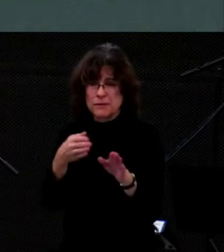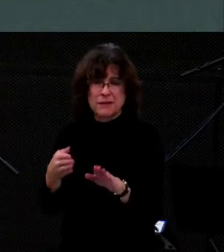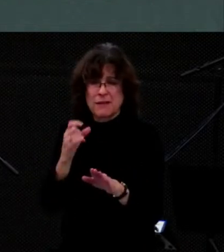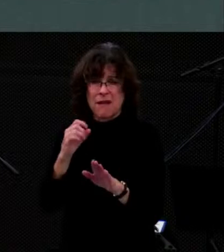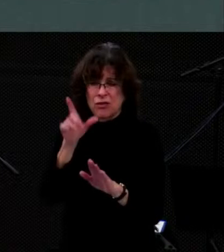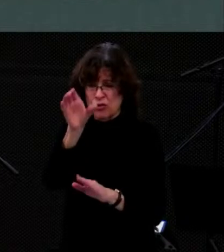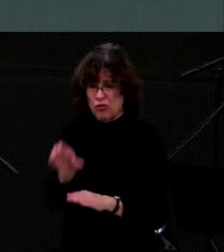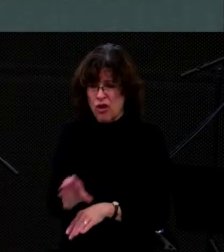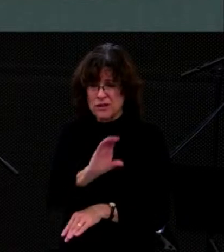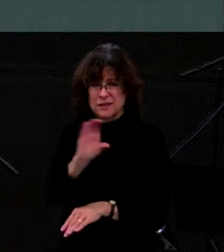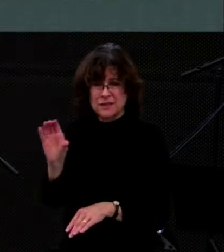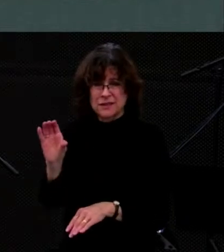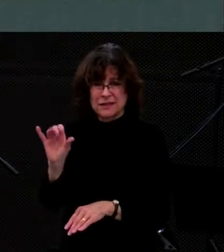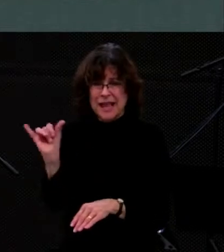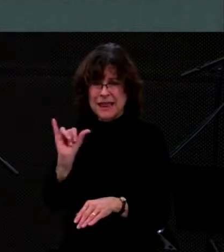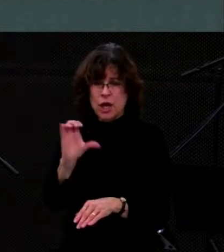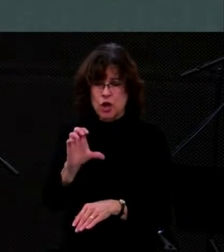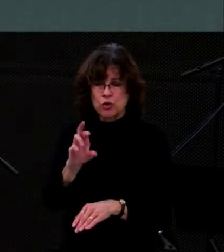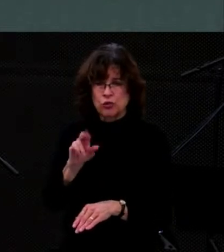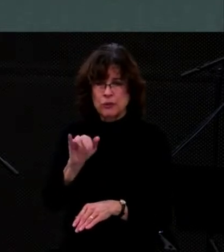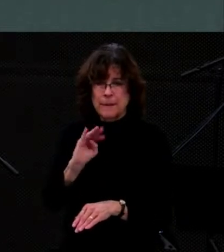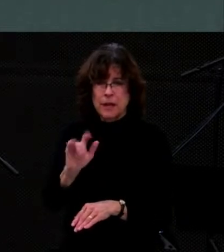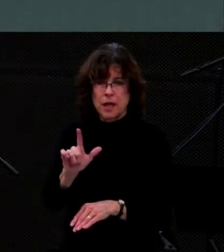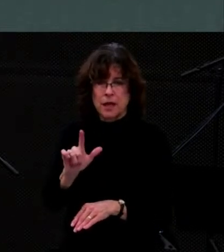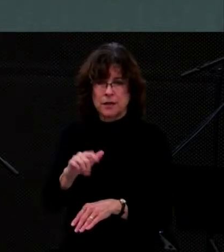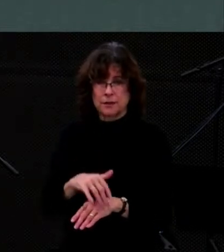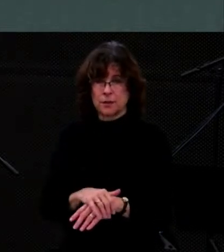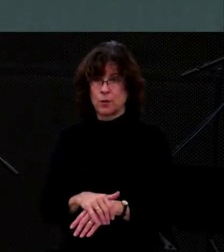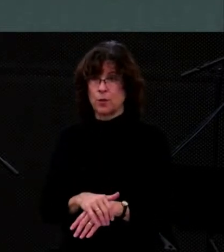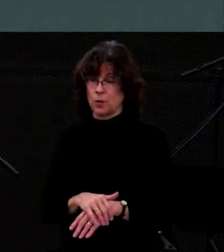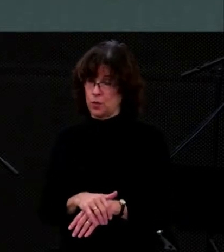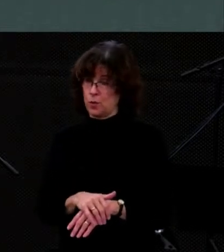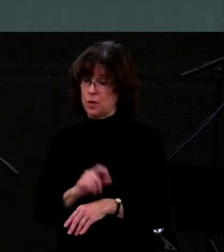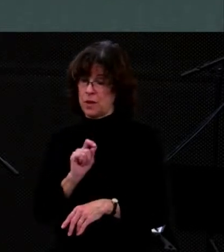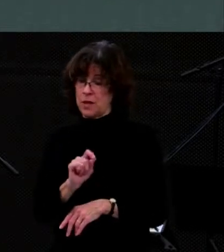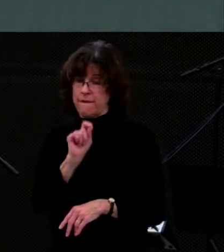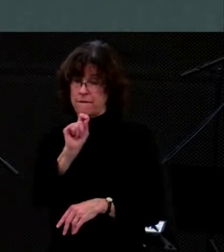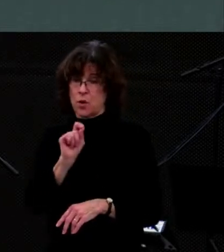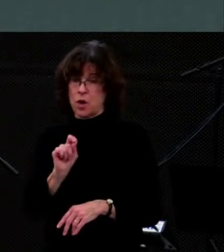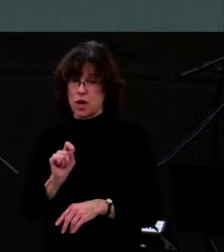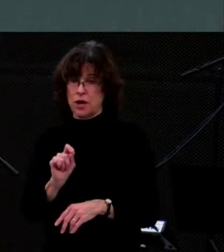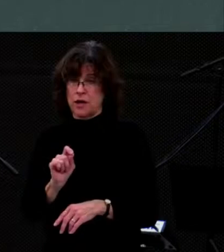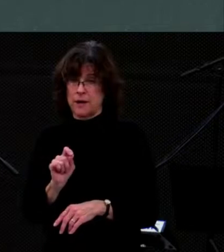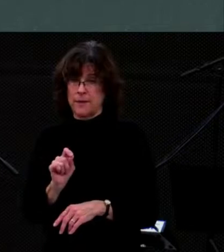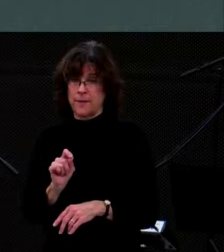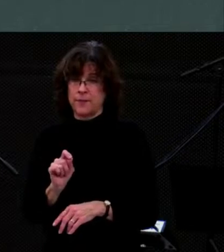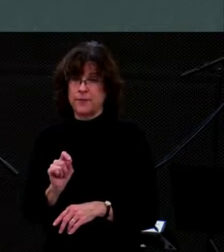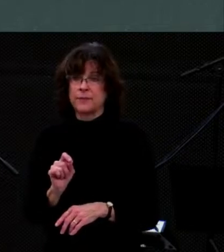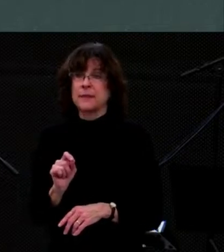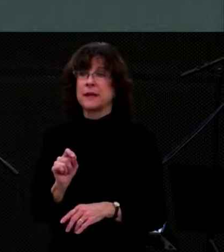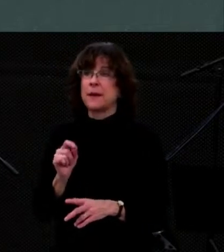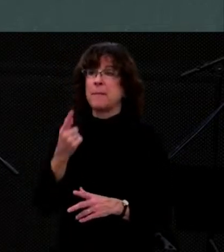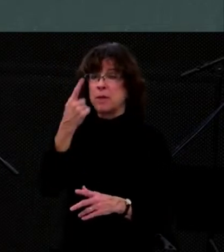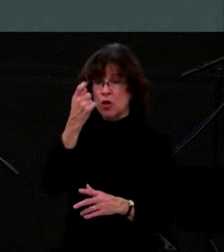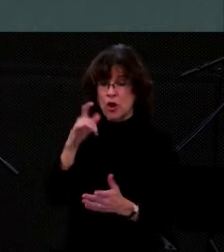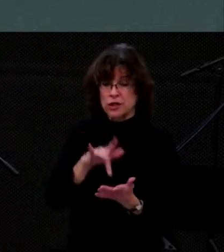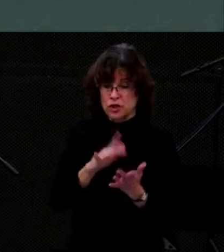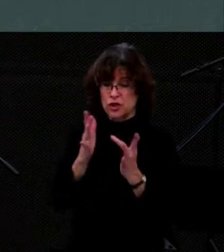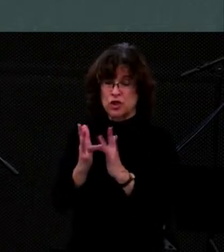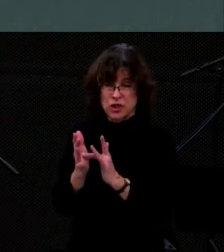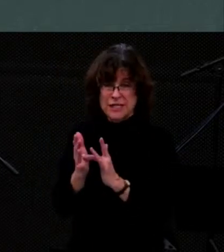Therefore, that's a big therefore, isn't it? that in light of him humbling himself,